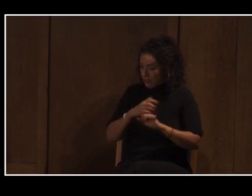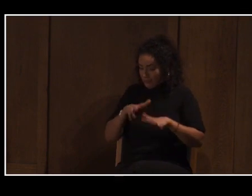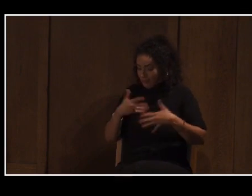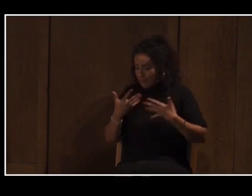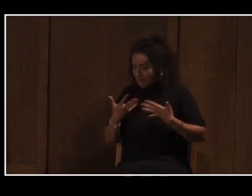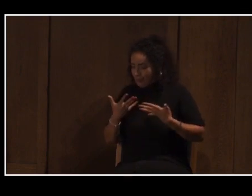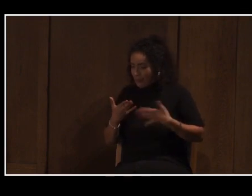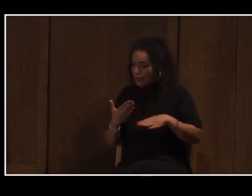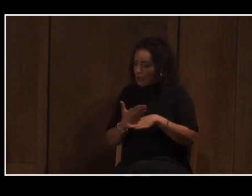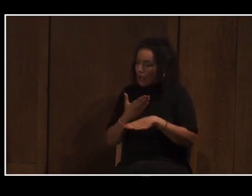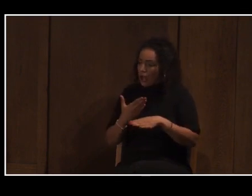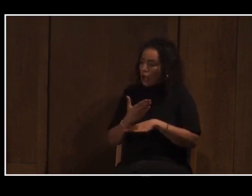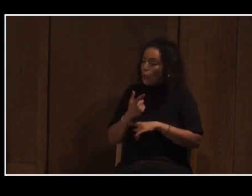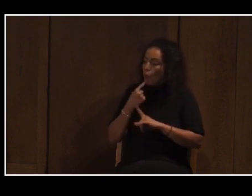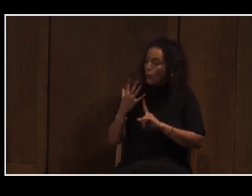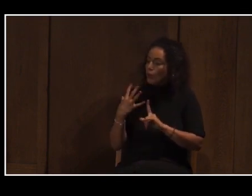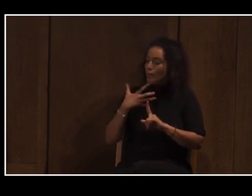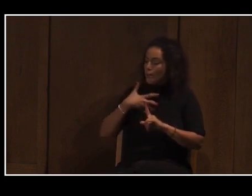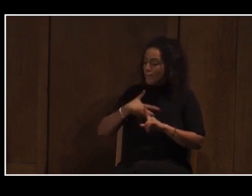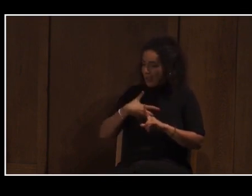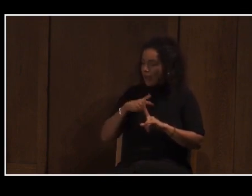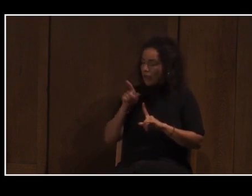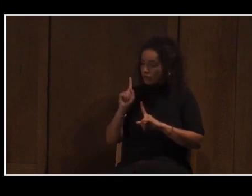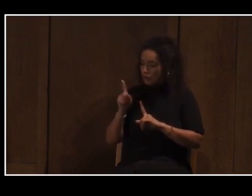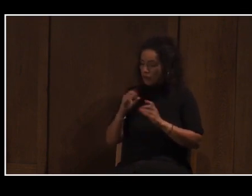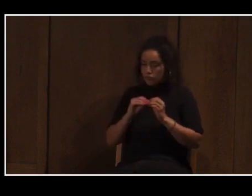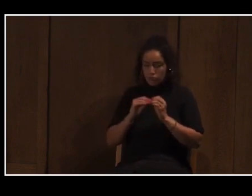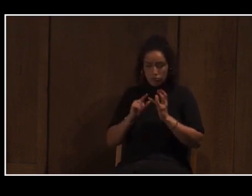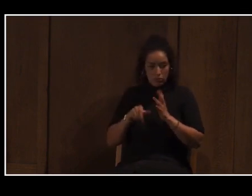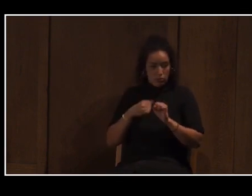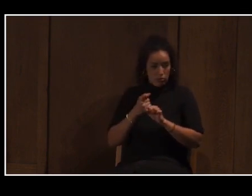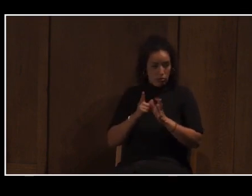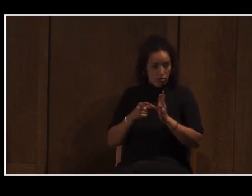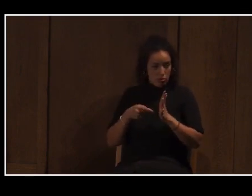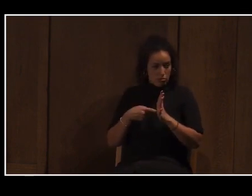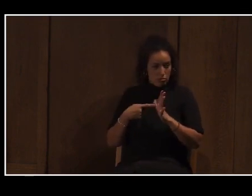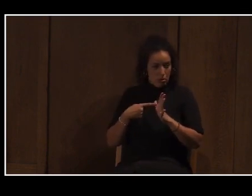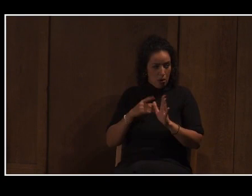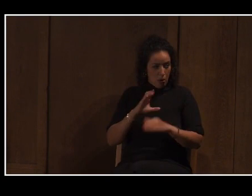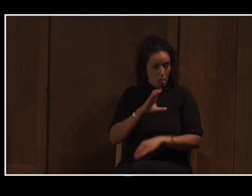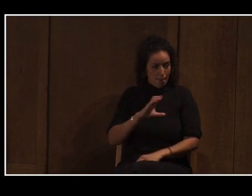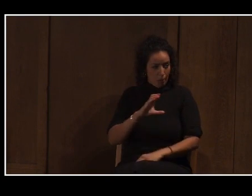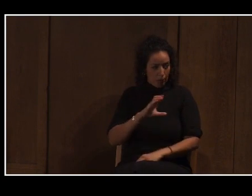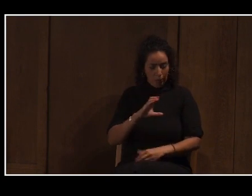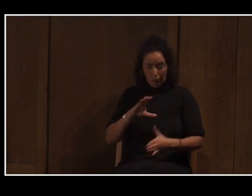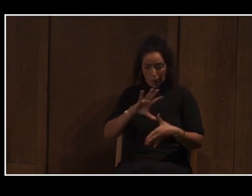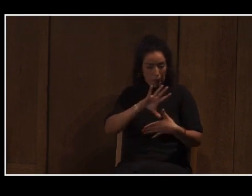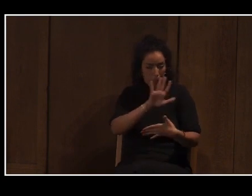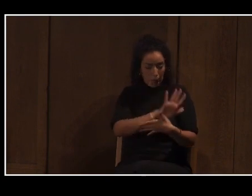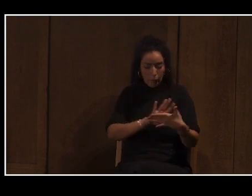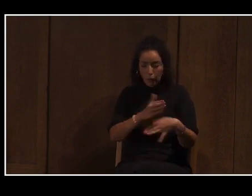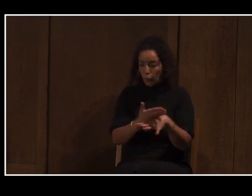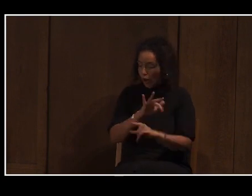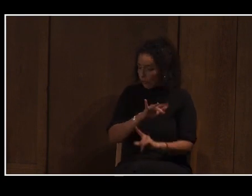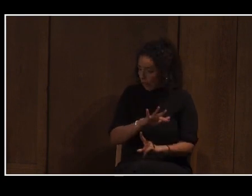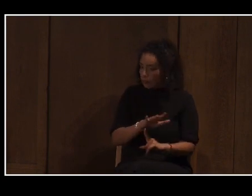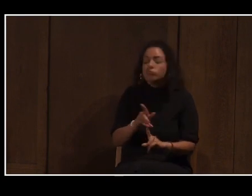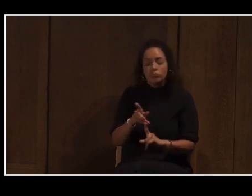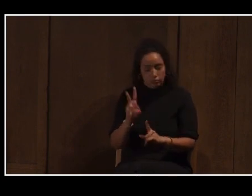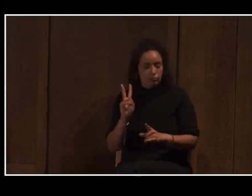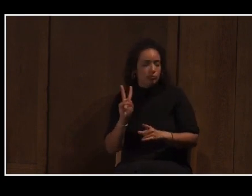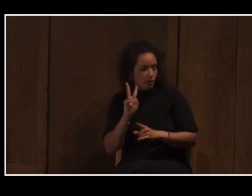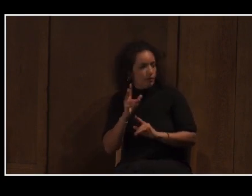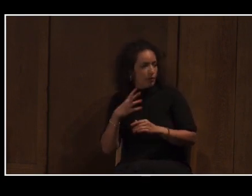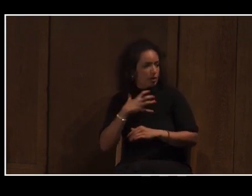let's say, the mayor of Bogota, or I was also telling David something that just happened 2 weeks ago. I'm working with the vice president of Colombia, who's the